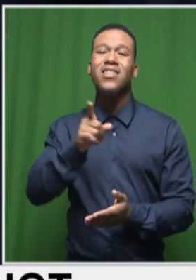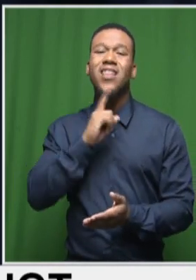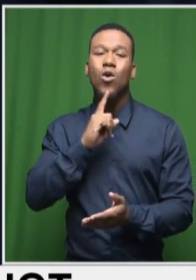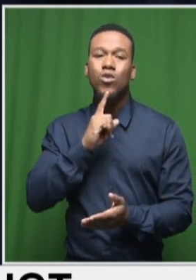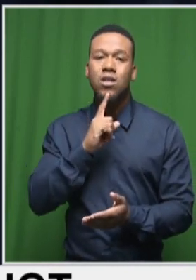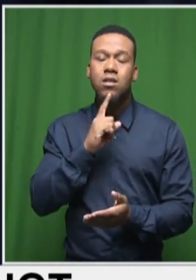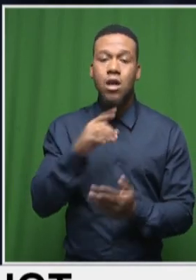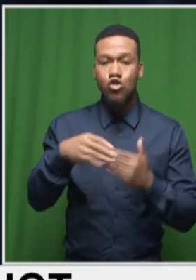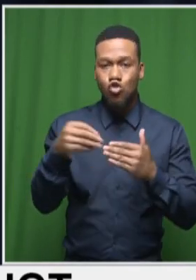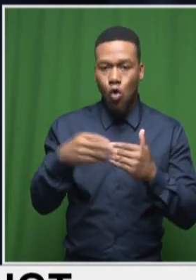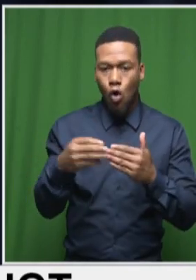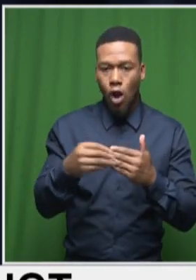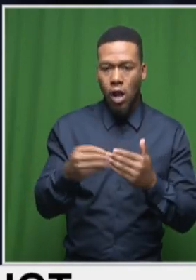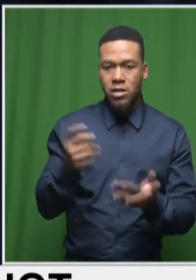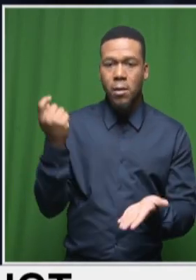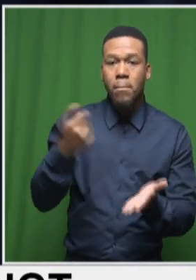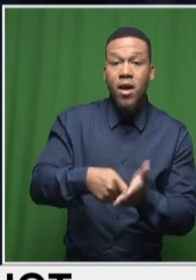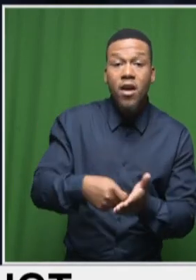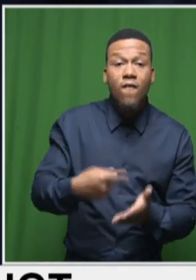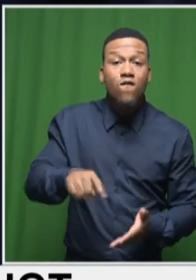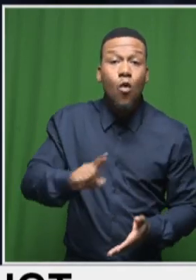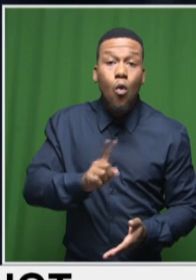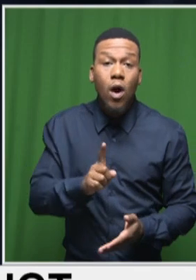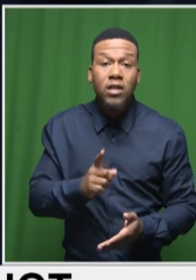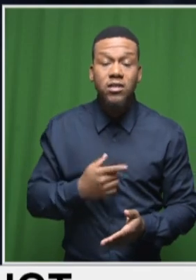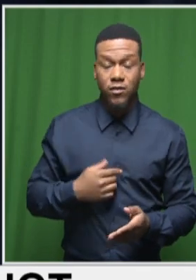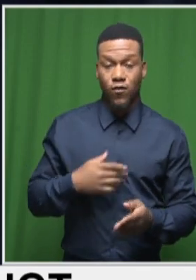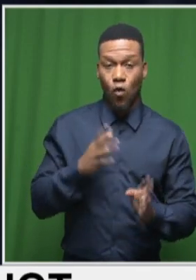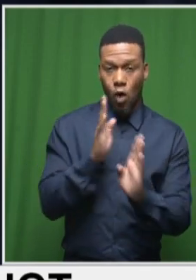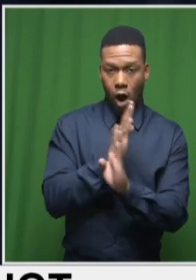to hide damaging information from the voting public.